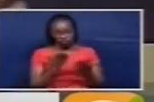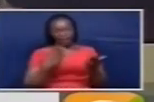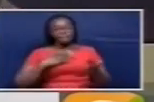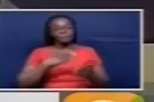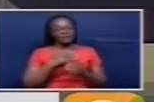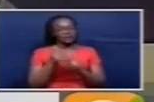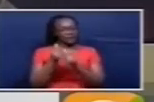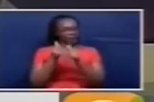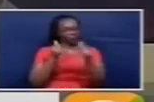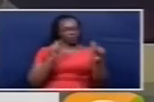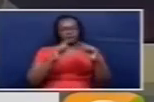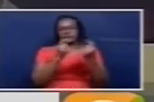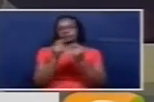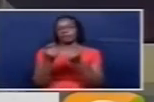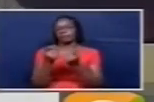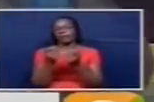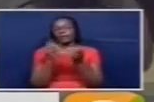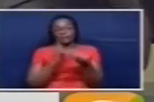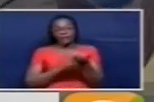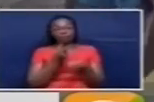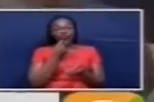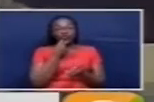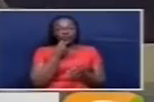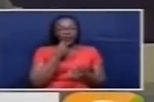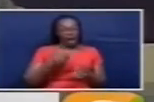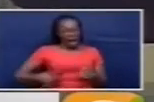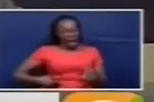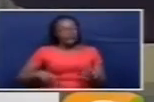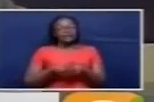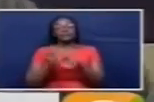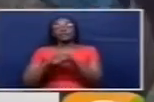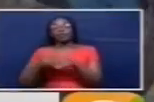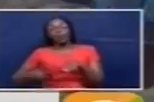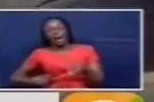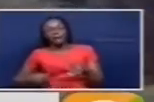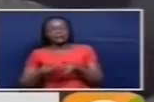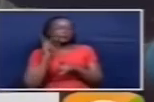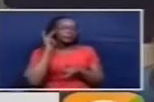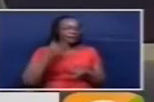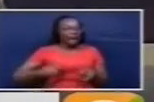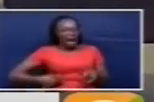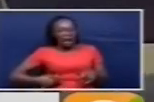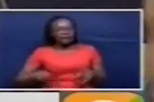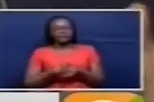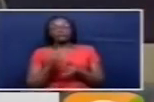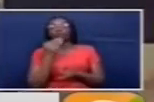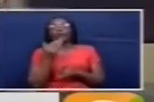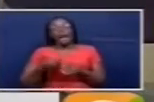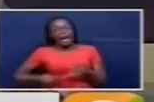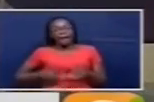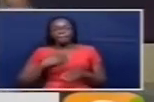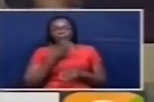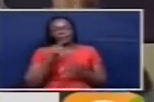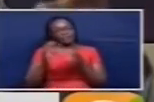Kwa sababu njaa ya mjaluo linauma mkikuyu, linauma mkisi, linauma mkamba na mluya. Let us be united. This is our